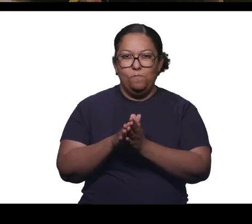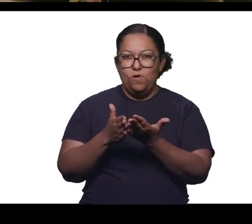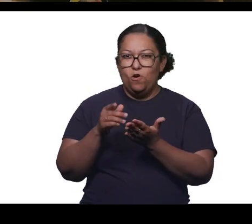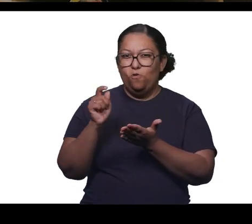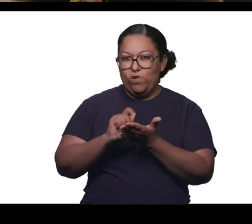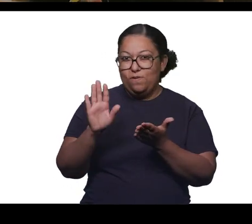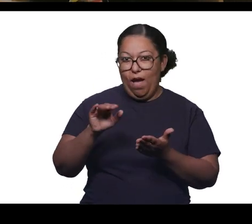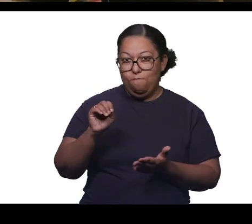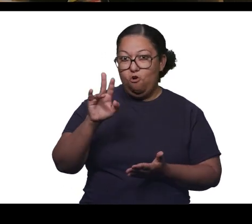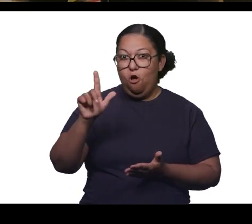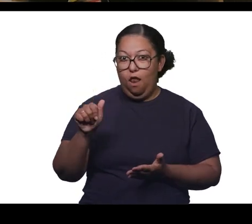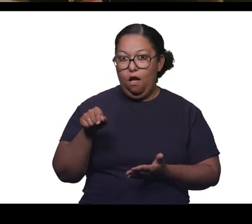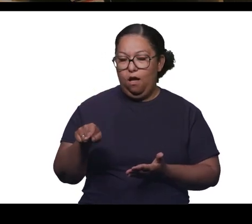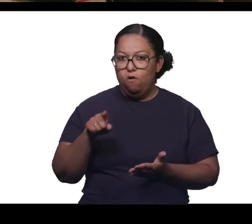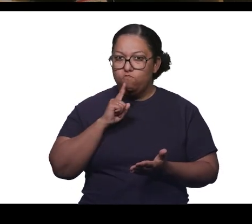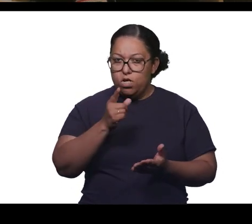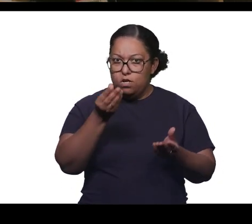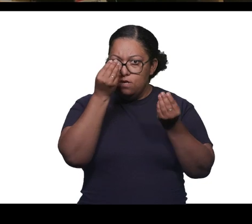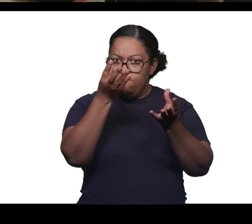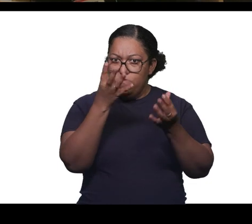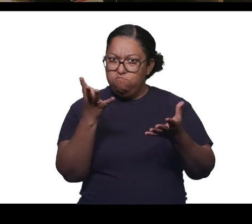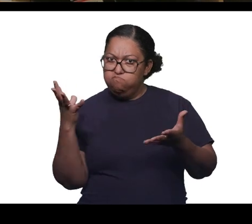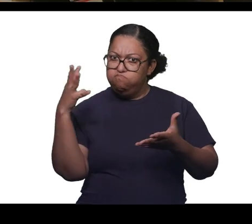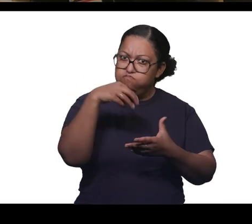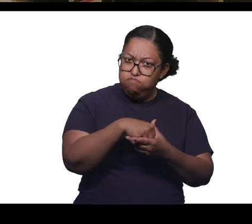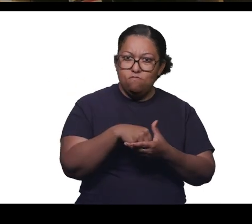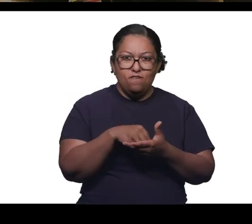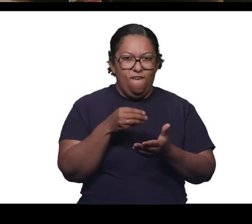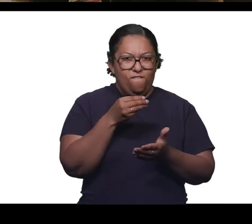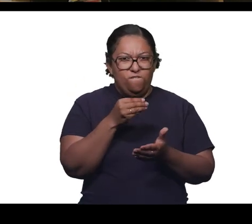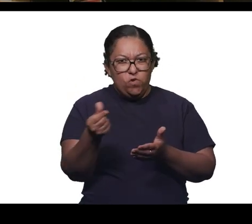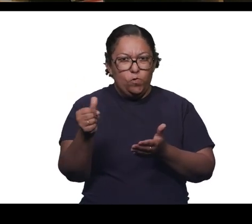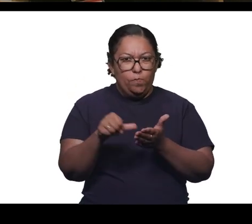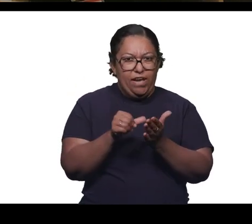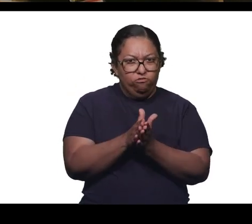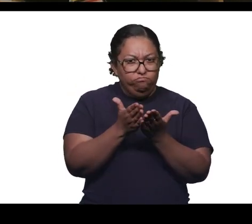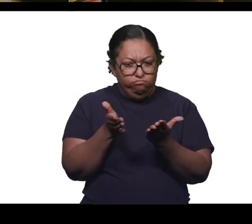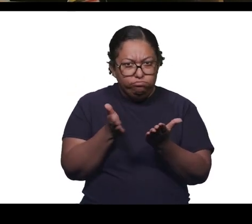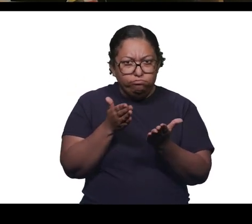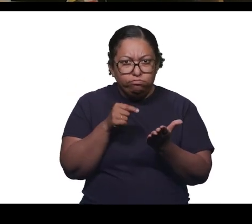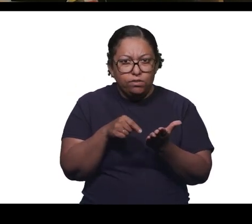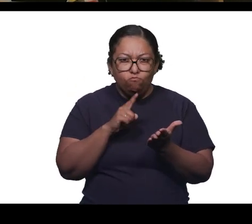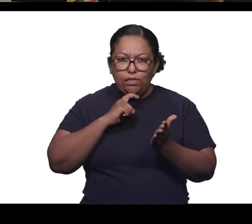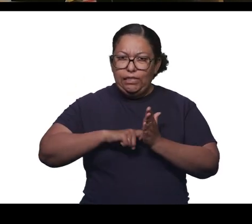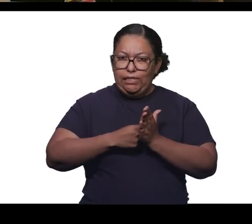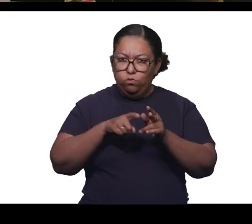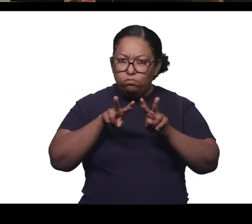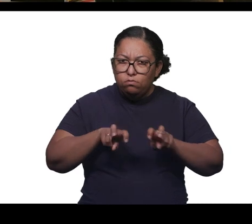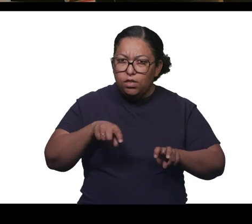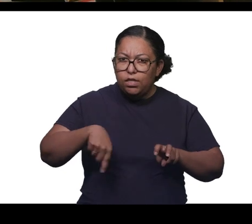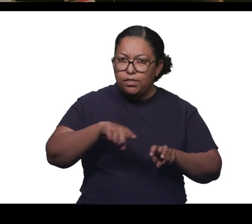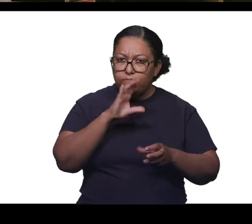of information in the front matter, and it's kind of key for us to look at these pictures, because if we went right to that first page